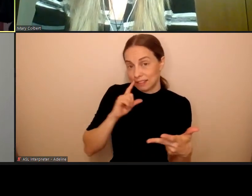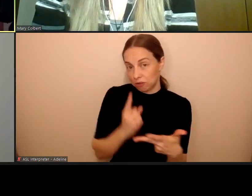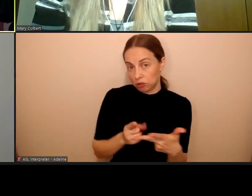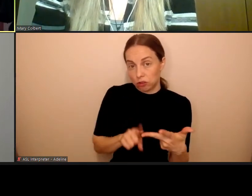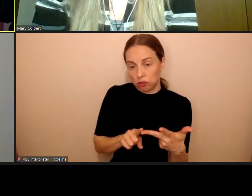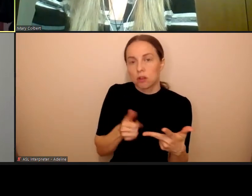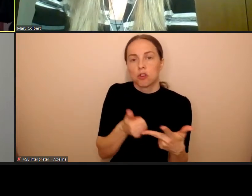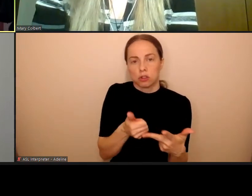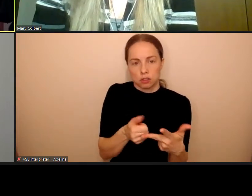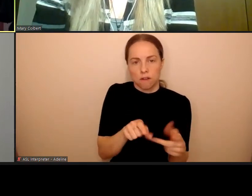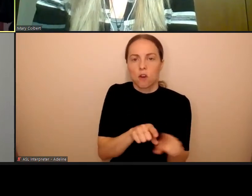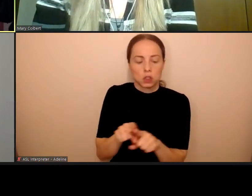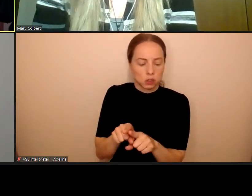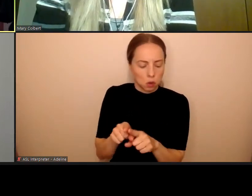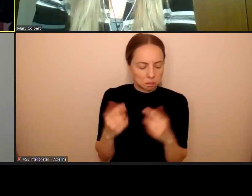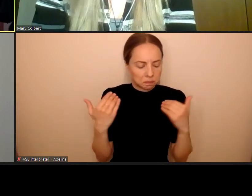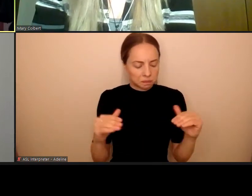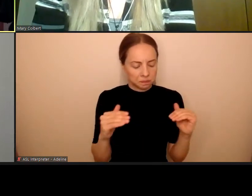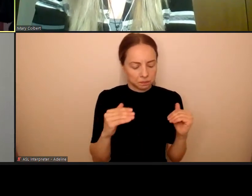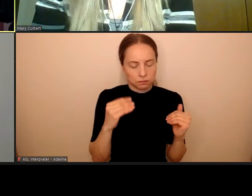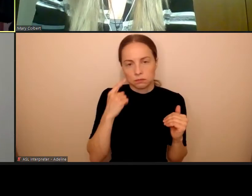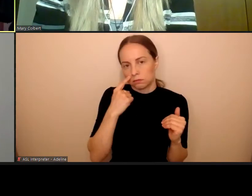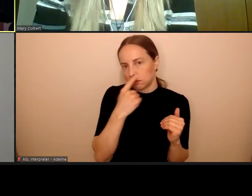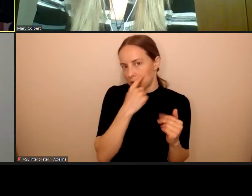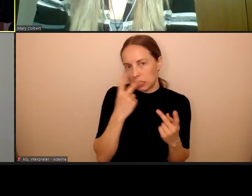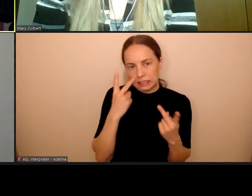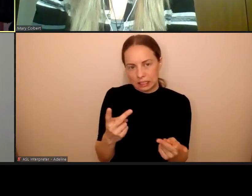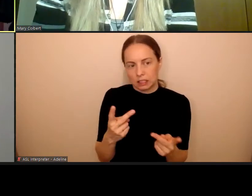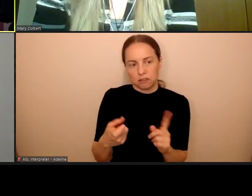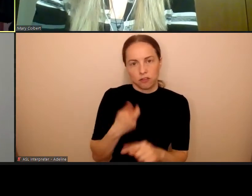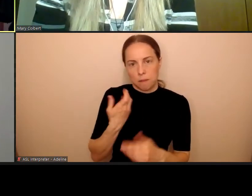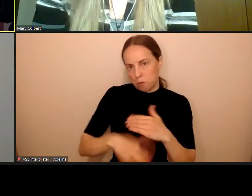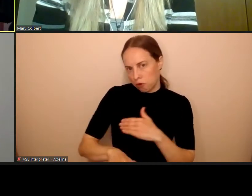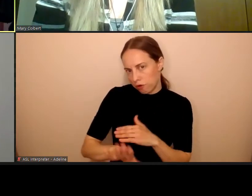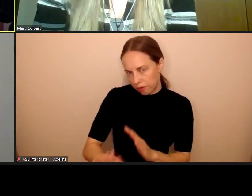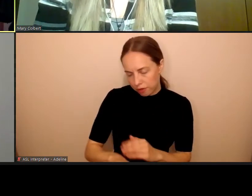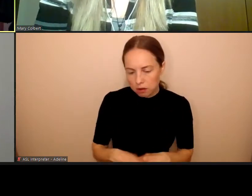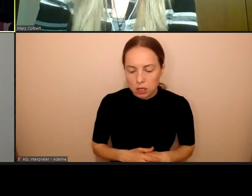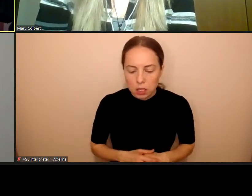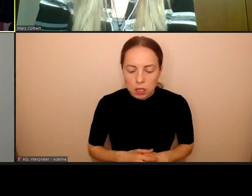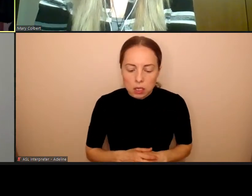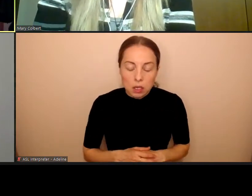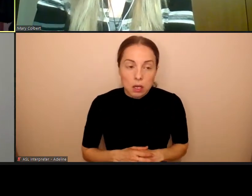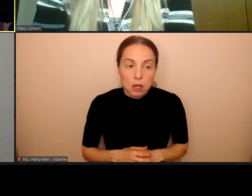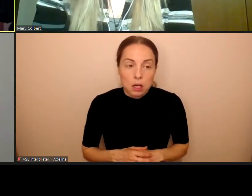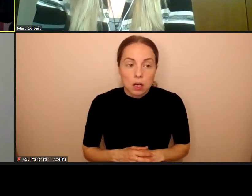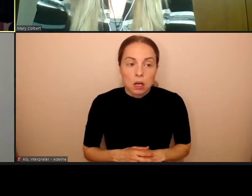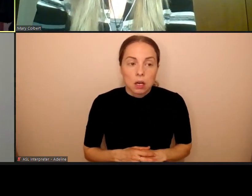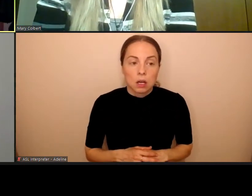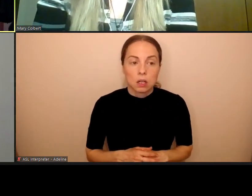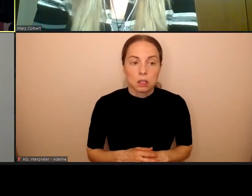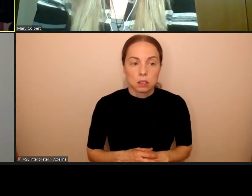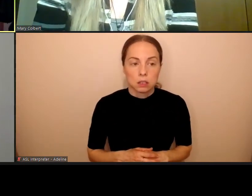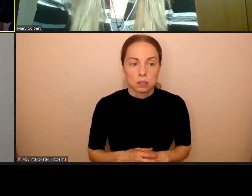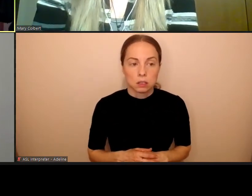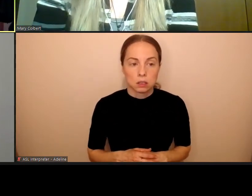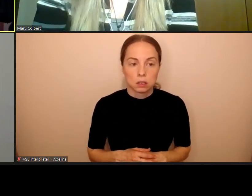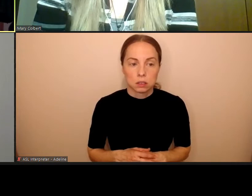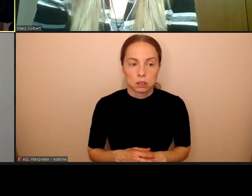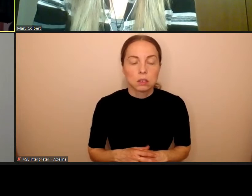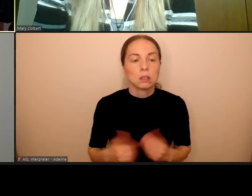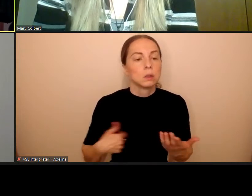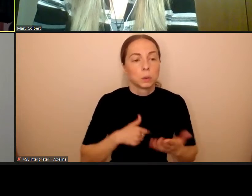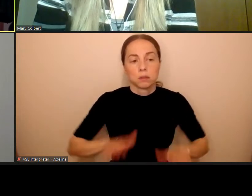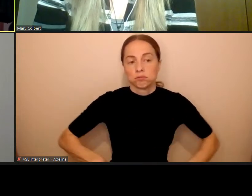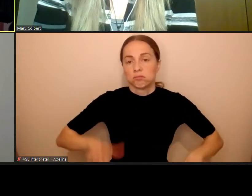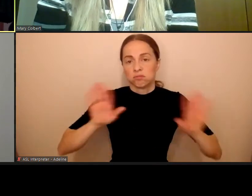born with limited eyesight from birth. And we grew up in a family